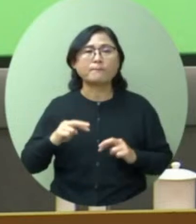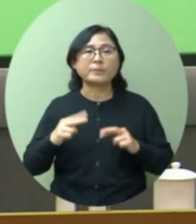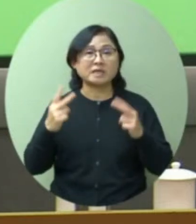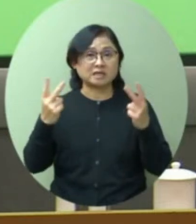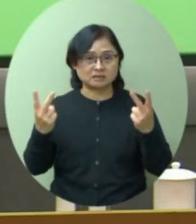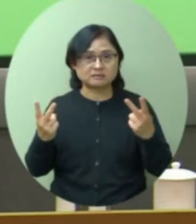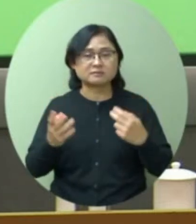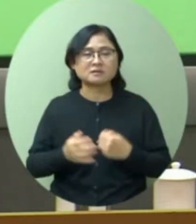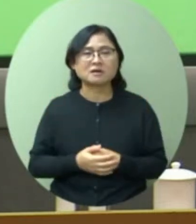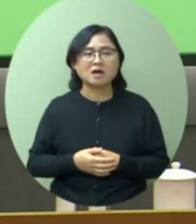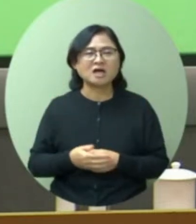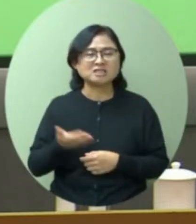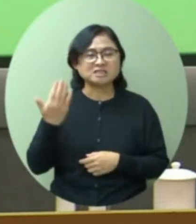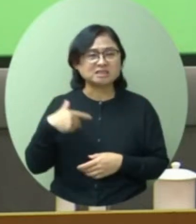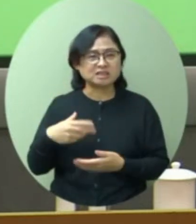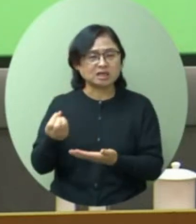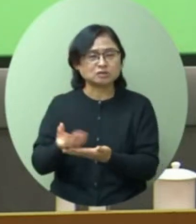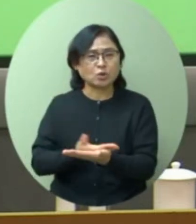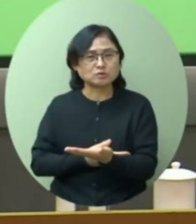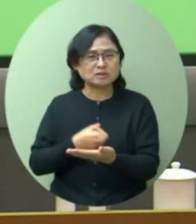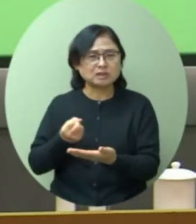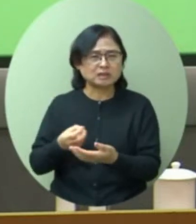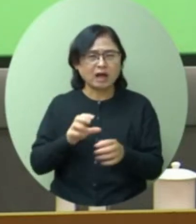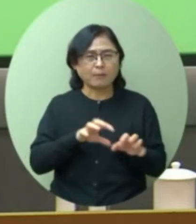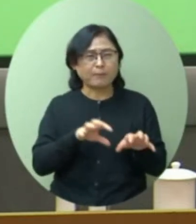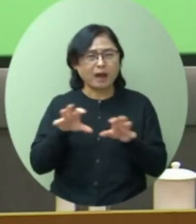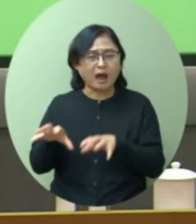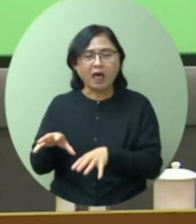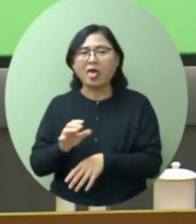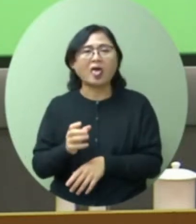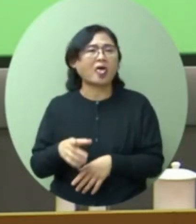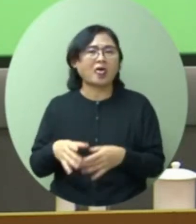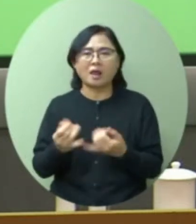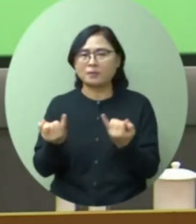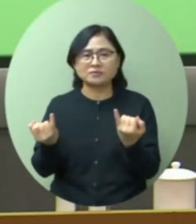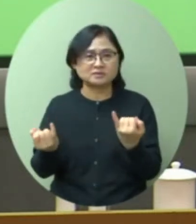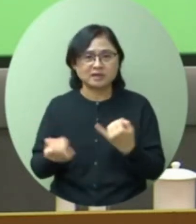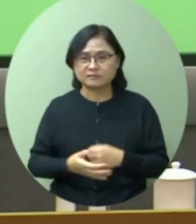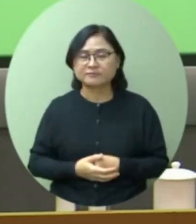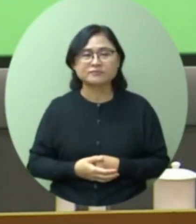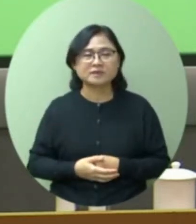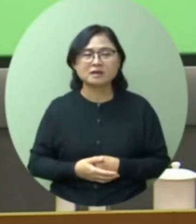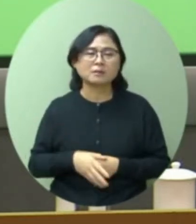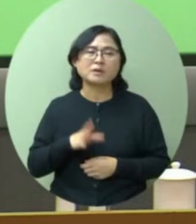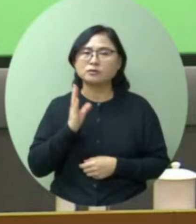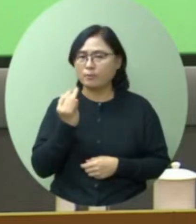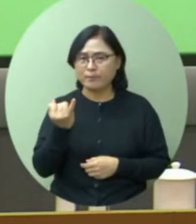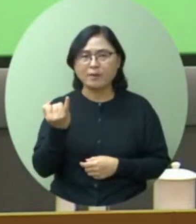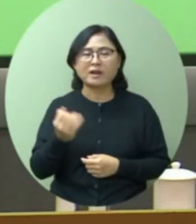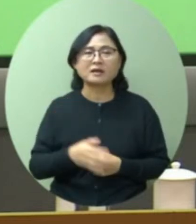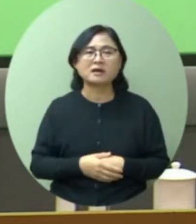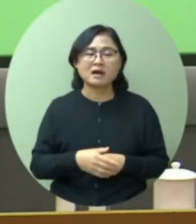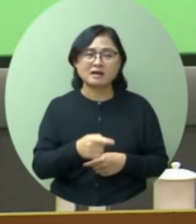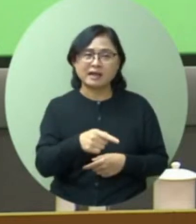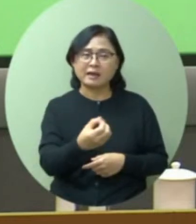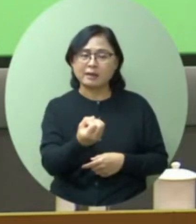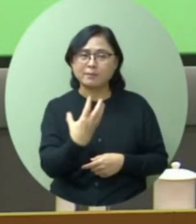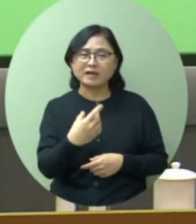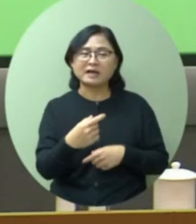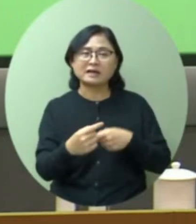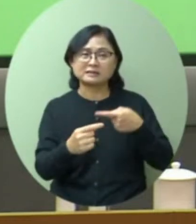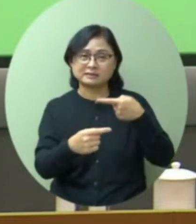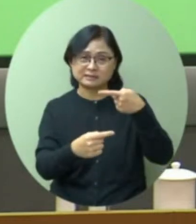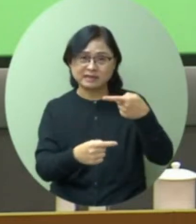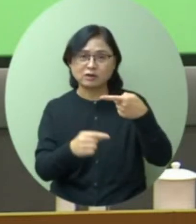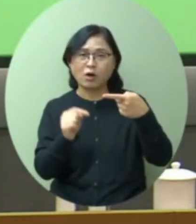inappropriate still continues. So that is the first point. The second point is, I do